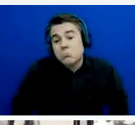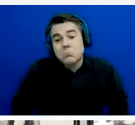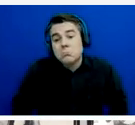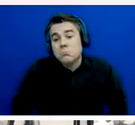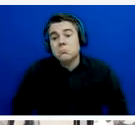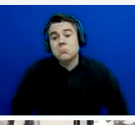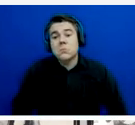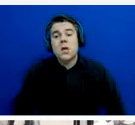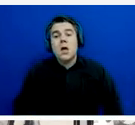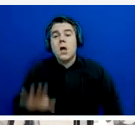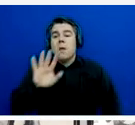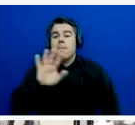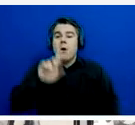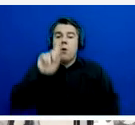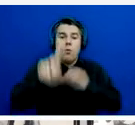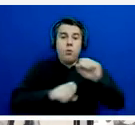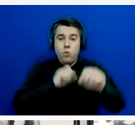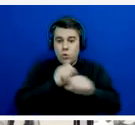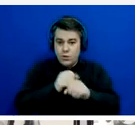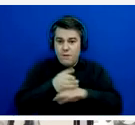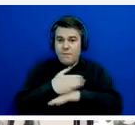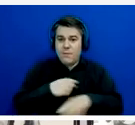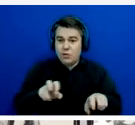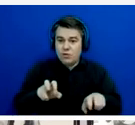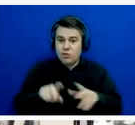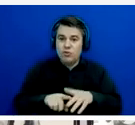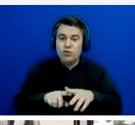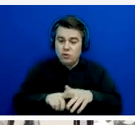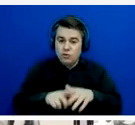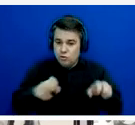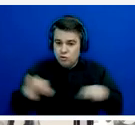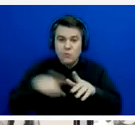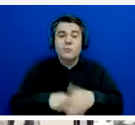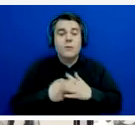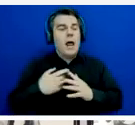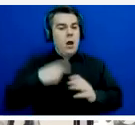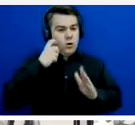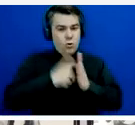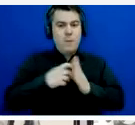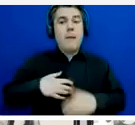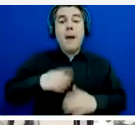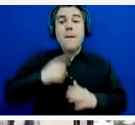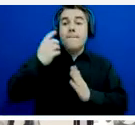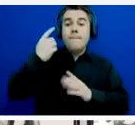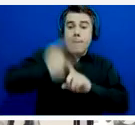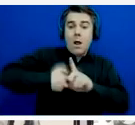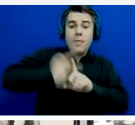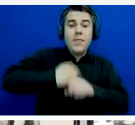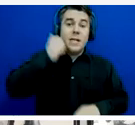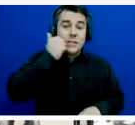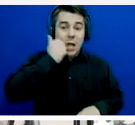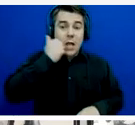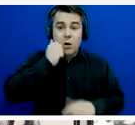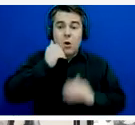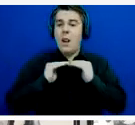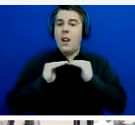About a year into my journey is when I noticed that my monthly cycle had leveled out. My